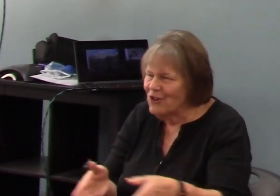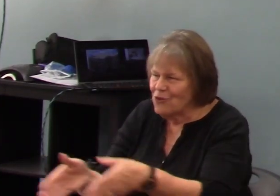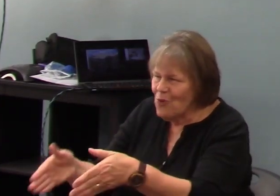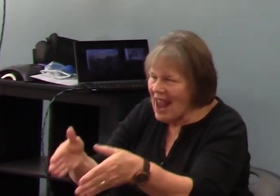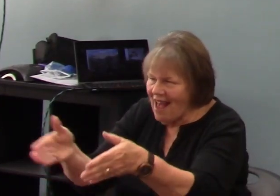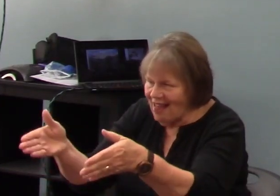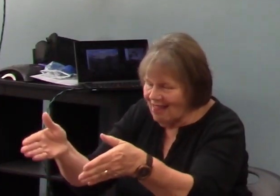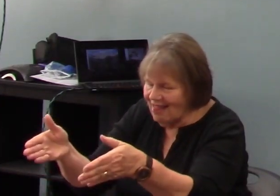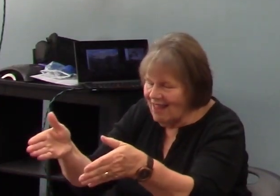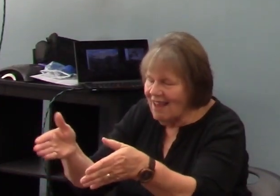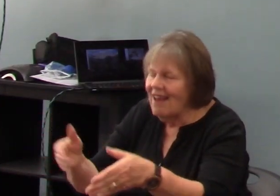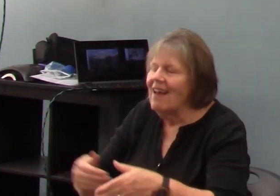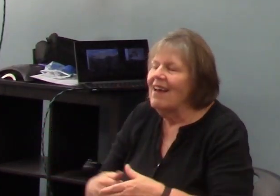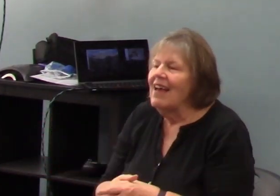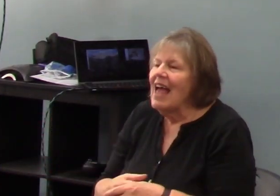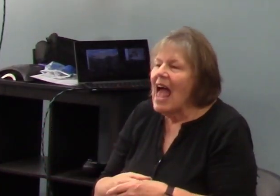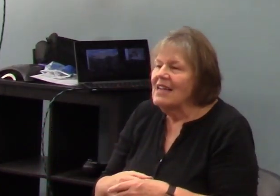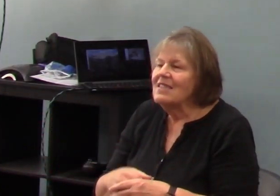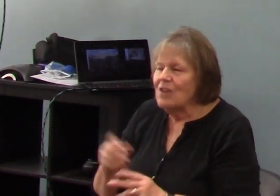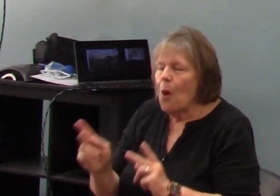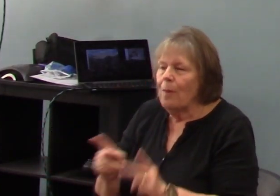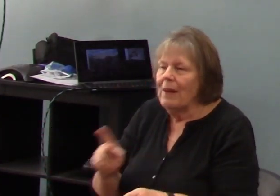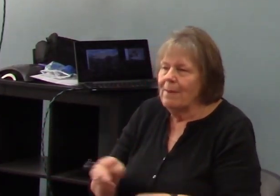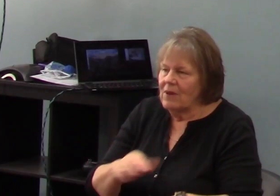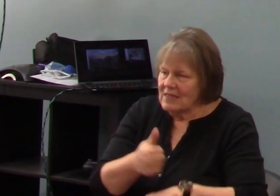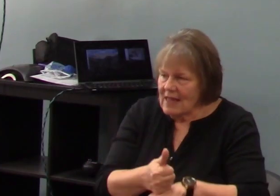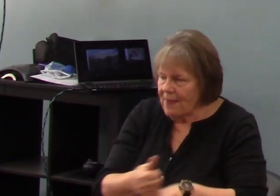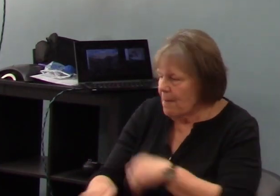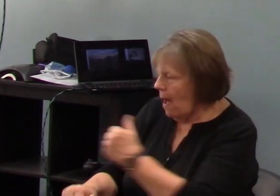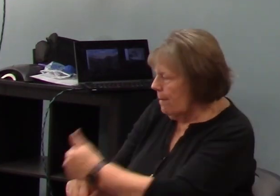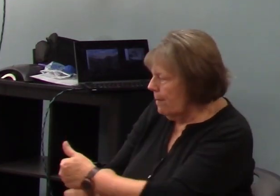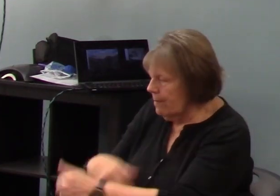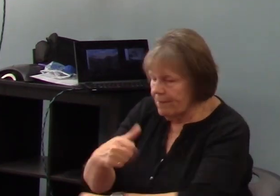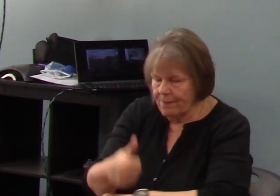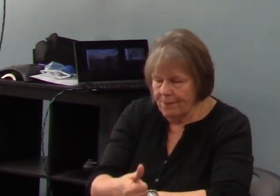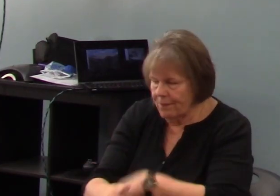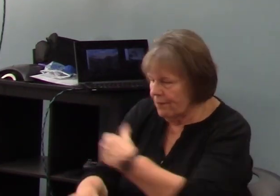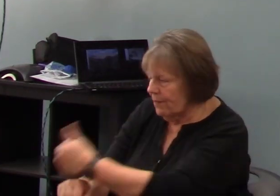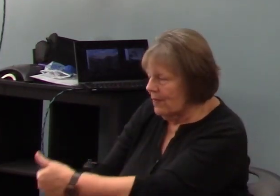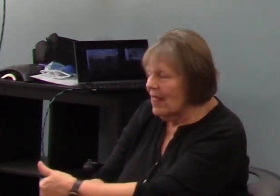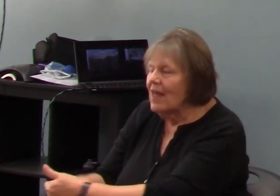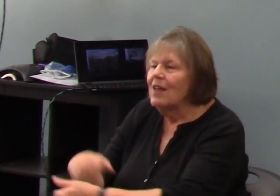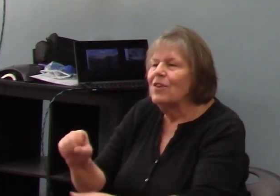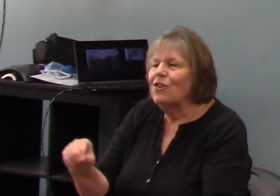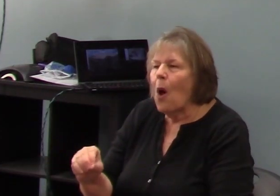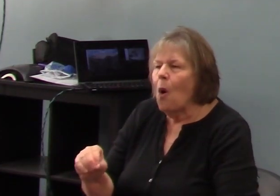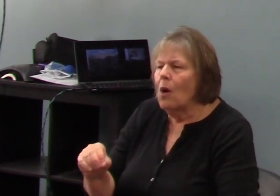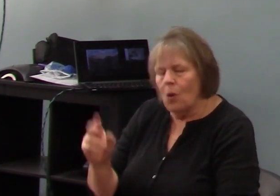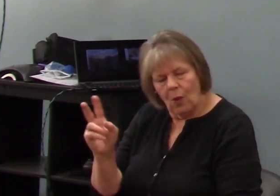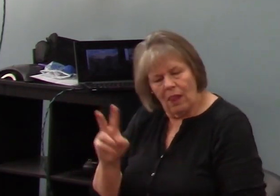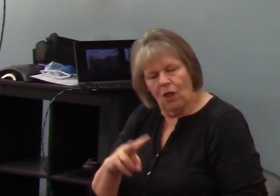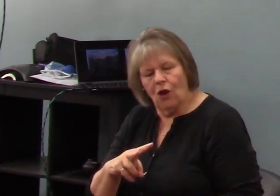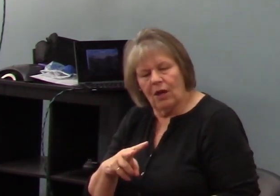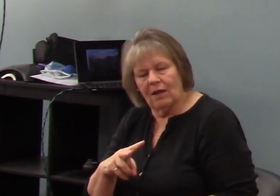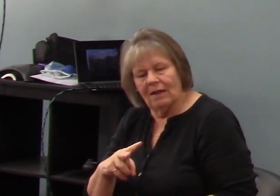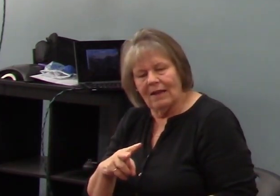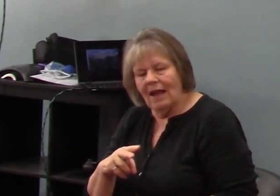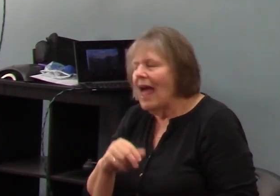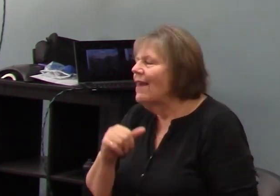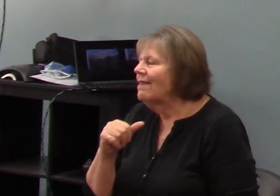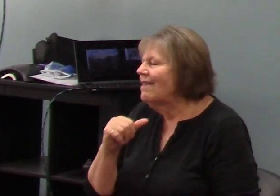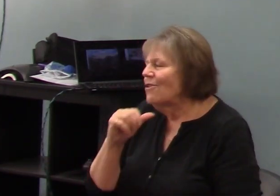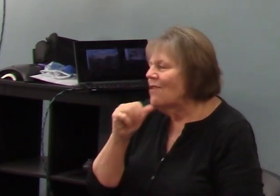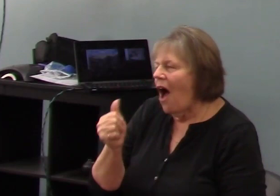even going? And people put these up there. So they sort of defy what we would normally expect. They seem really